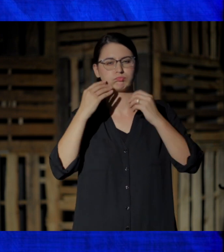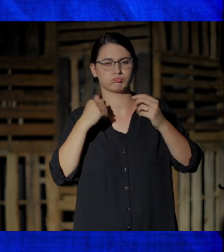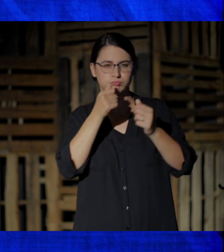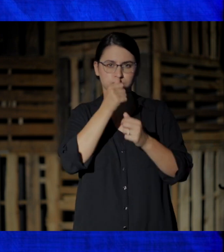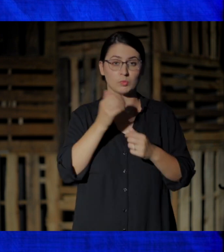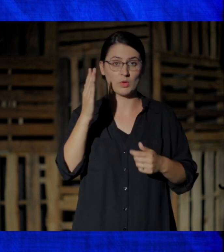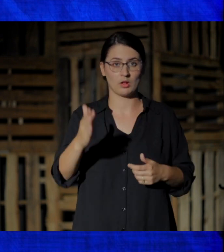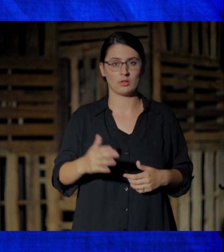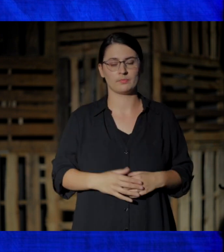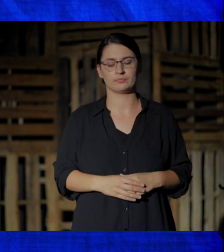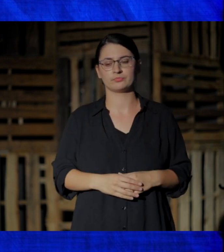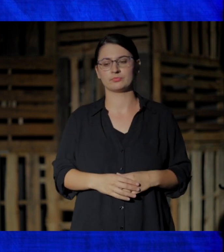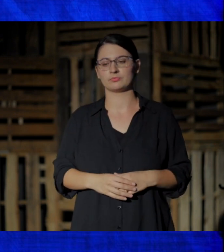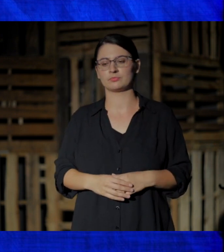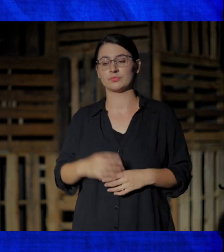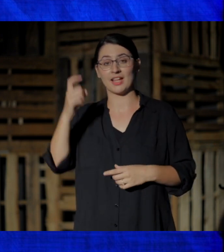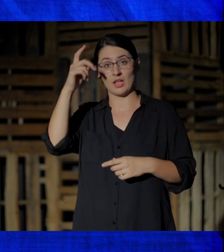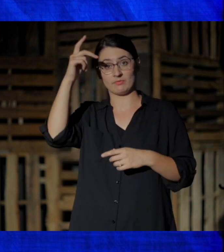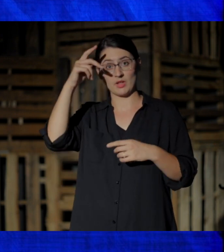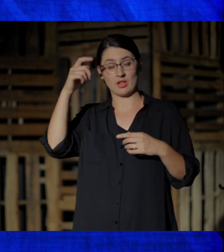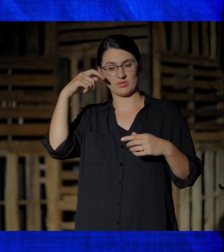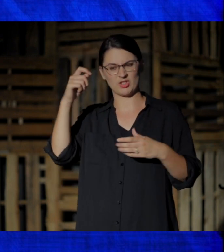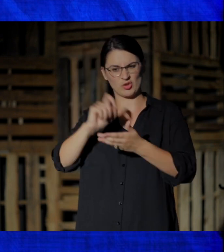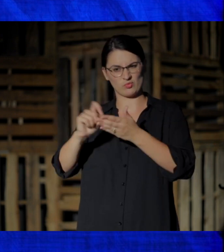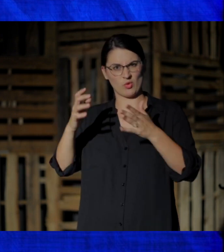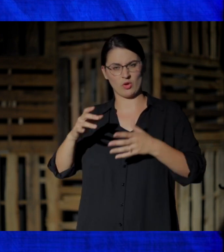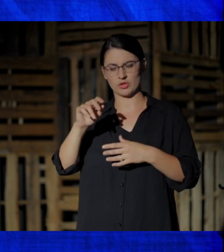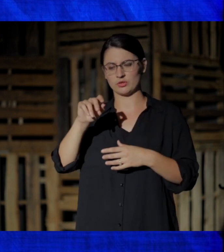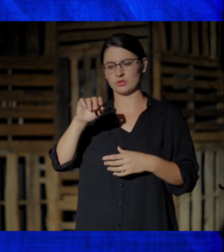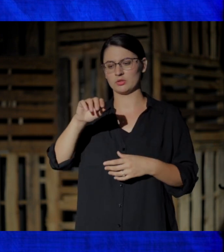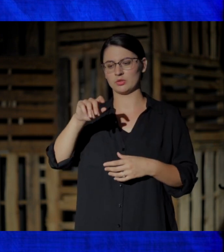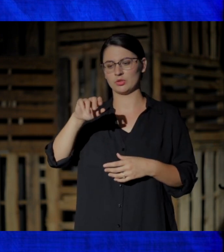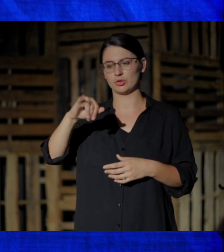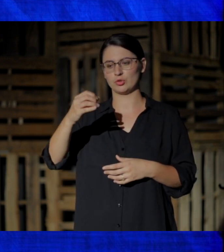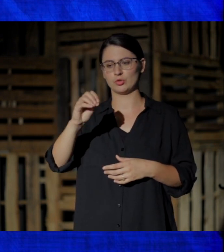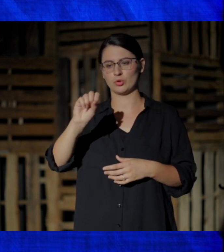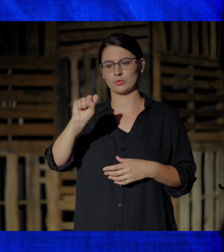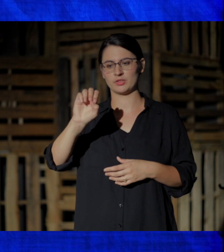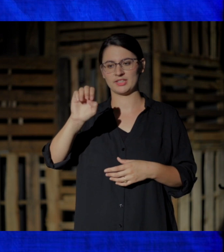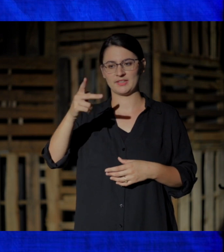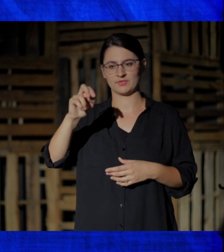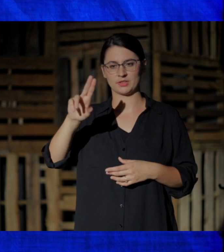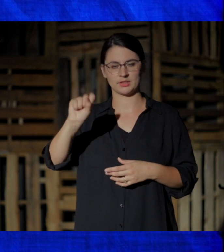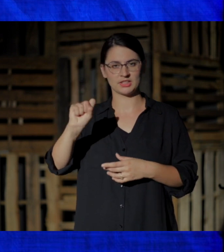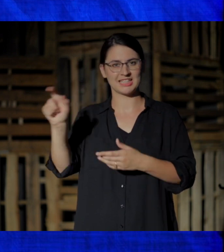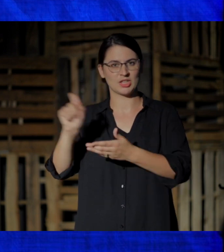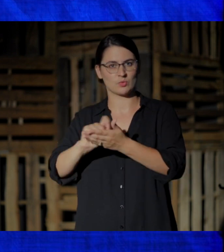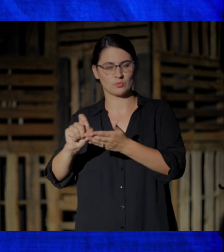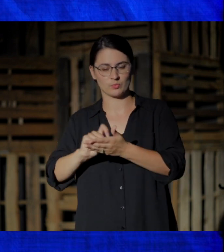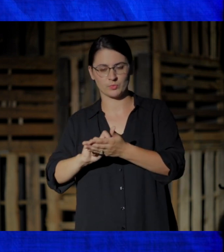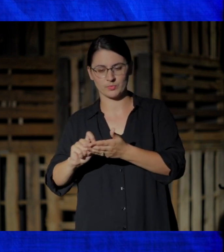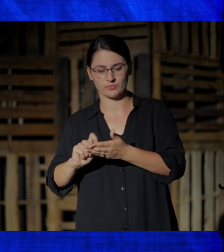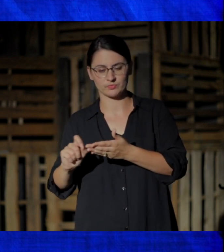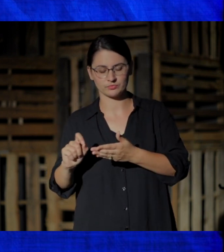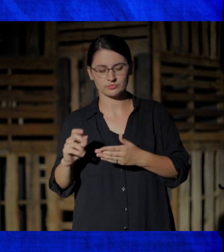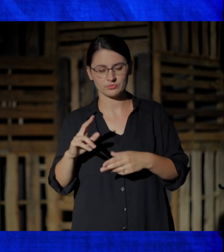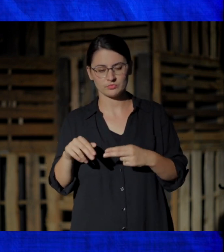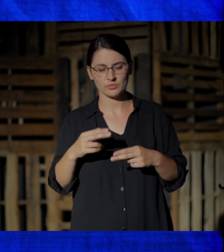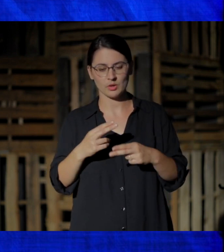in the city ran out to Jerusalem to gather with him, not so they'd leave with Alexander the Great. Alexander the Great was coming to the